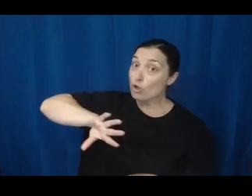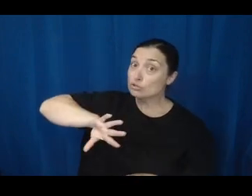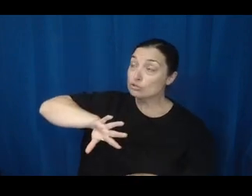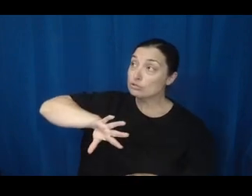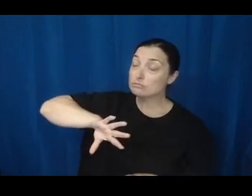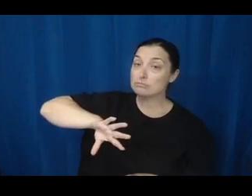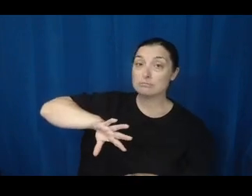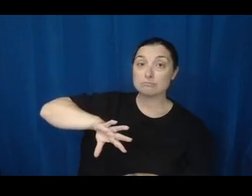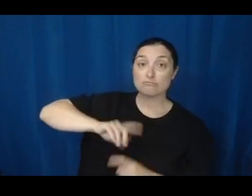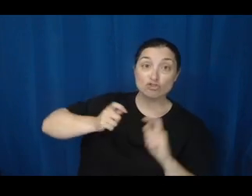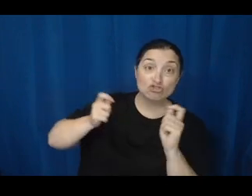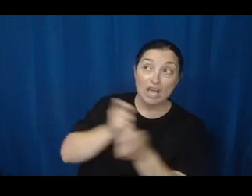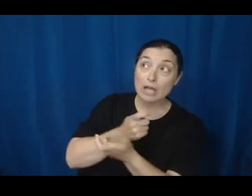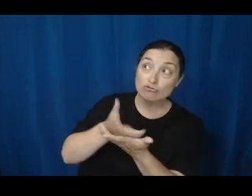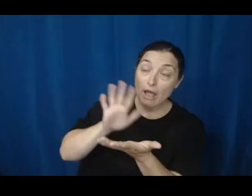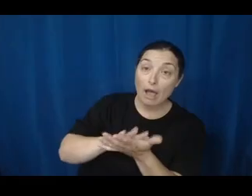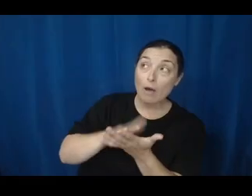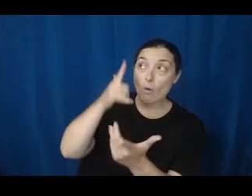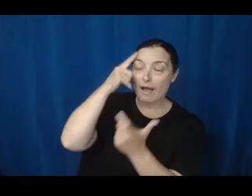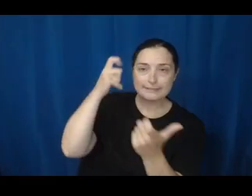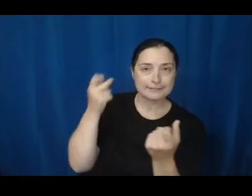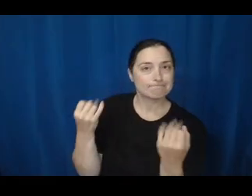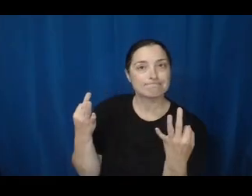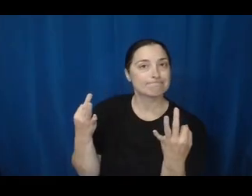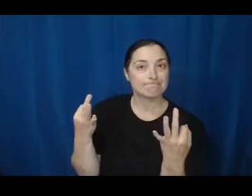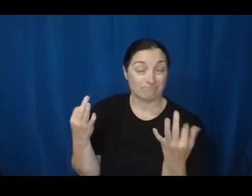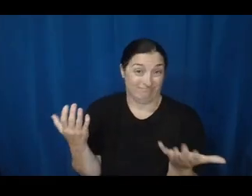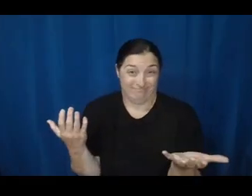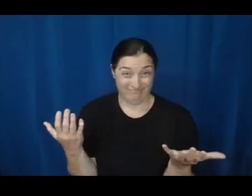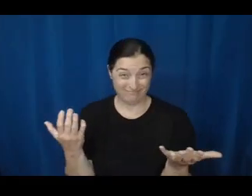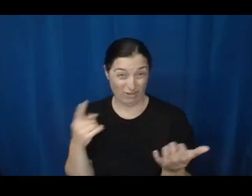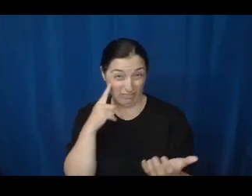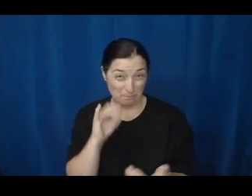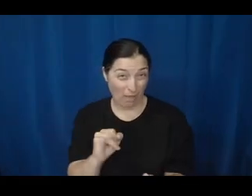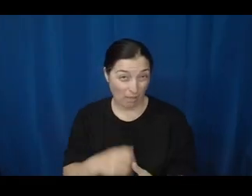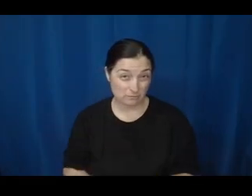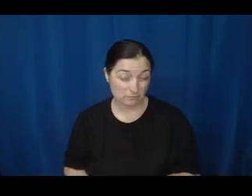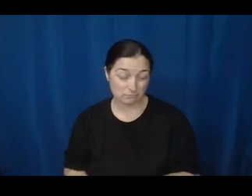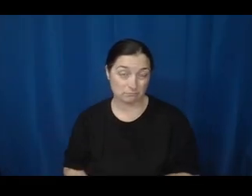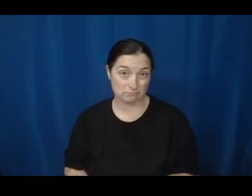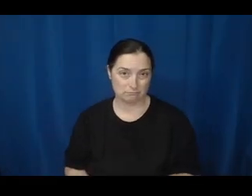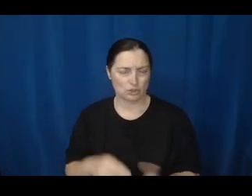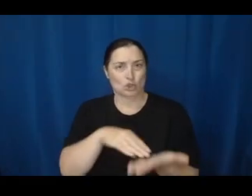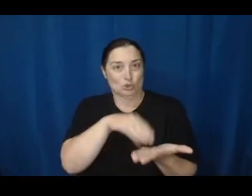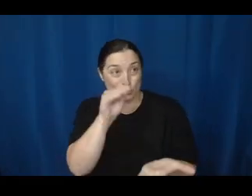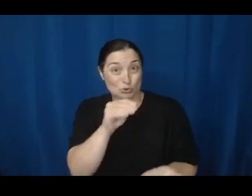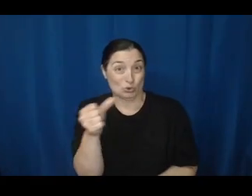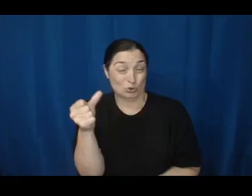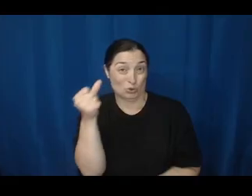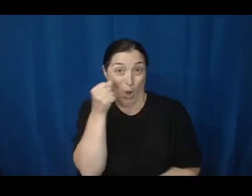could change, which I think is really bad, to be honest, because the students are the ones that know the